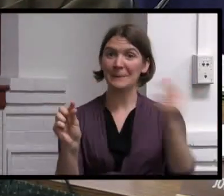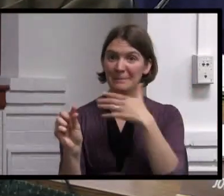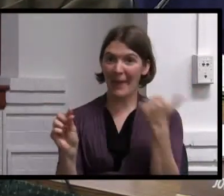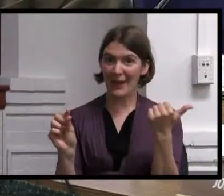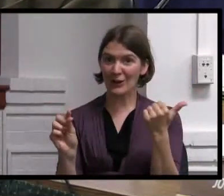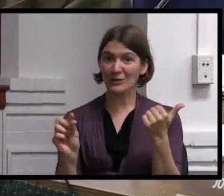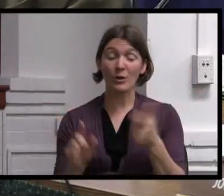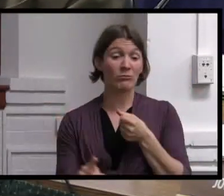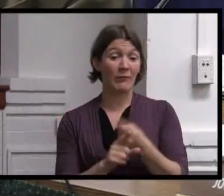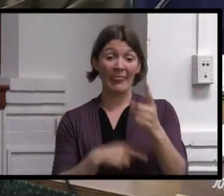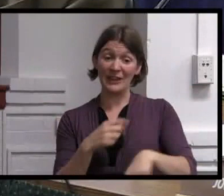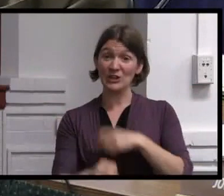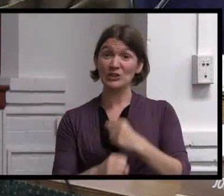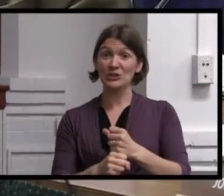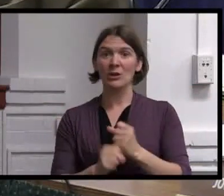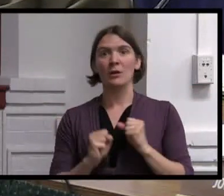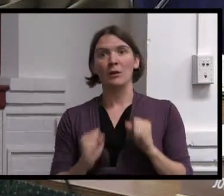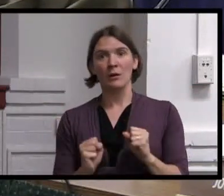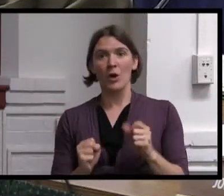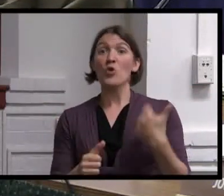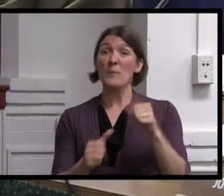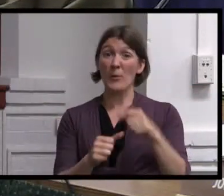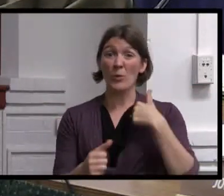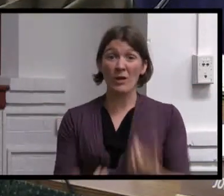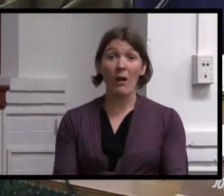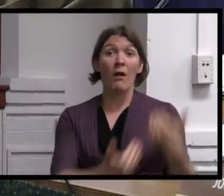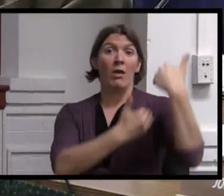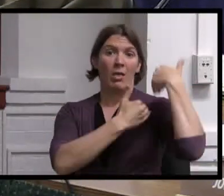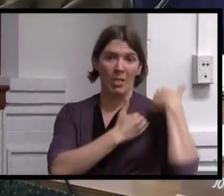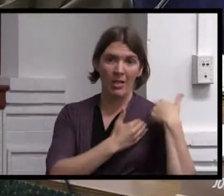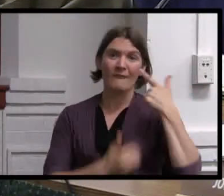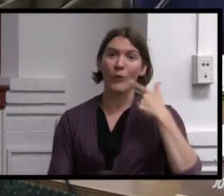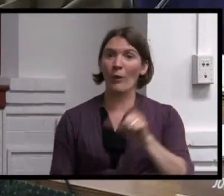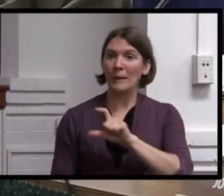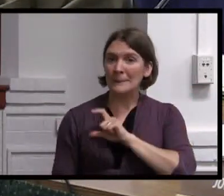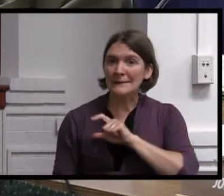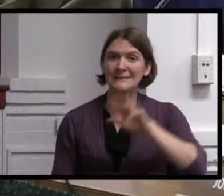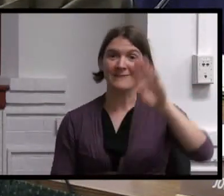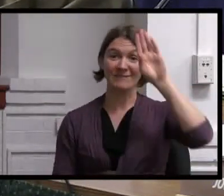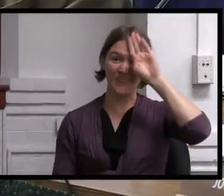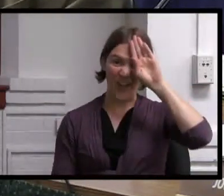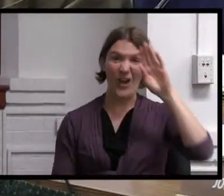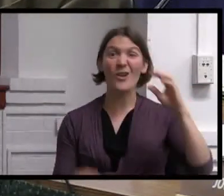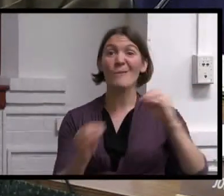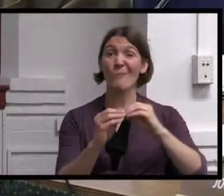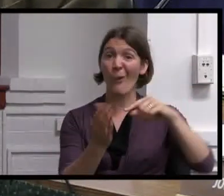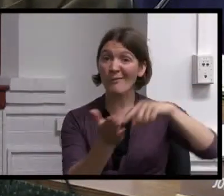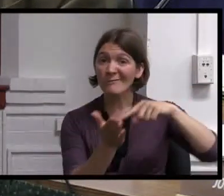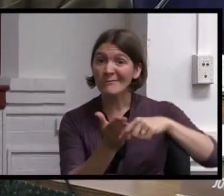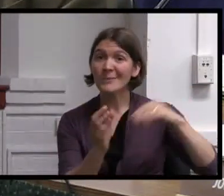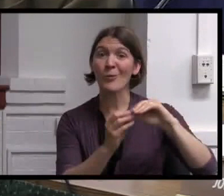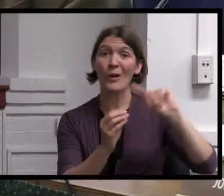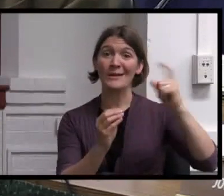On a year when we have taken on the additional debt for the police fire facilities